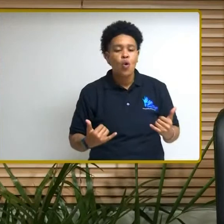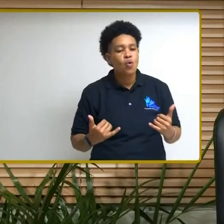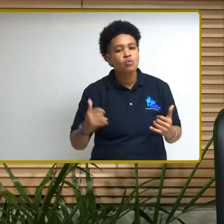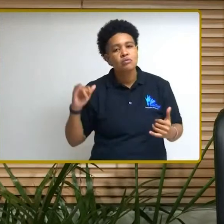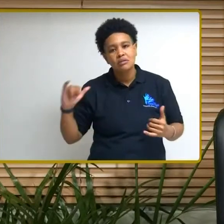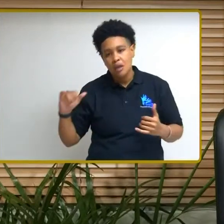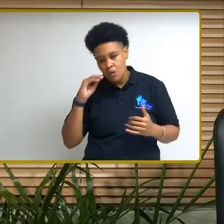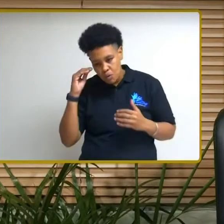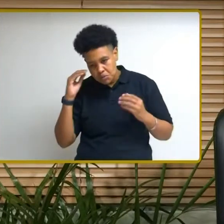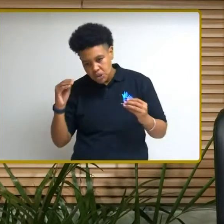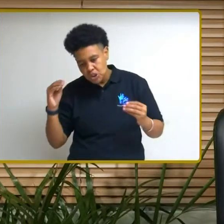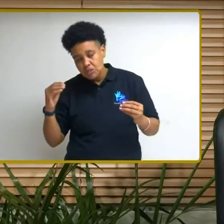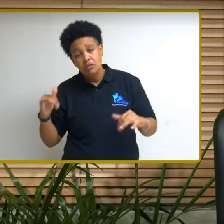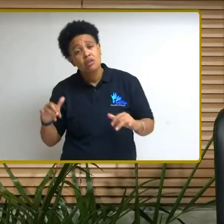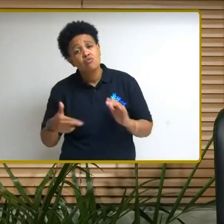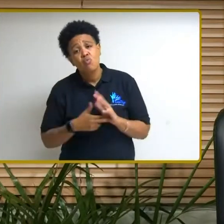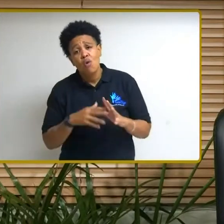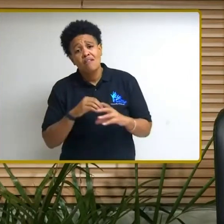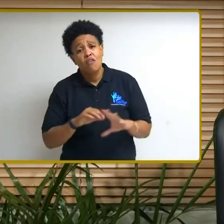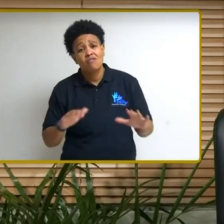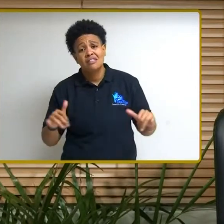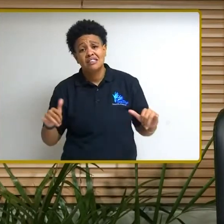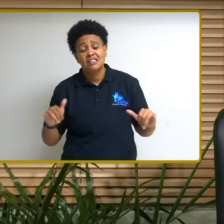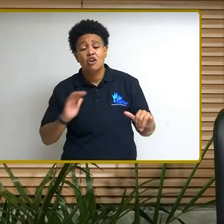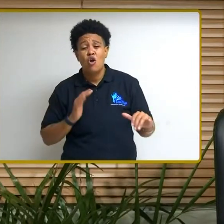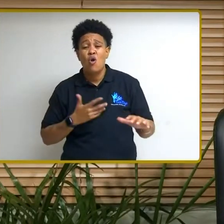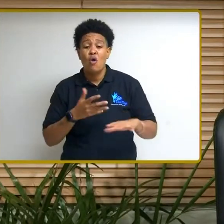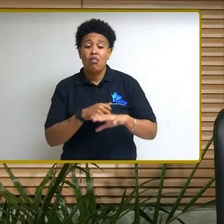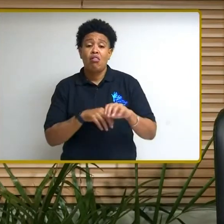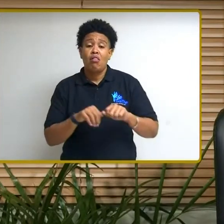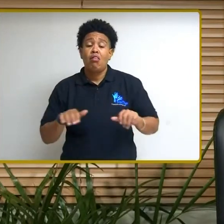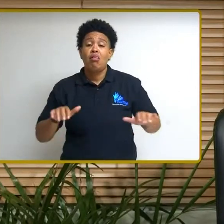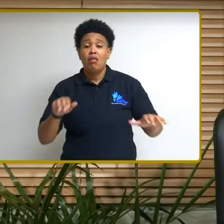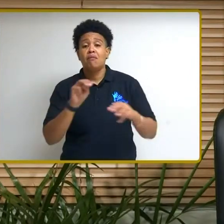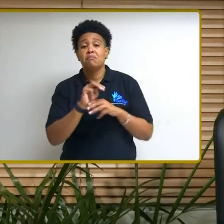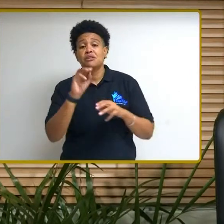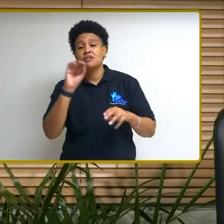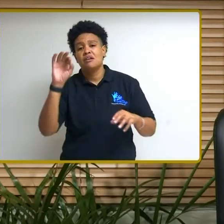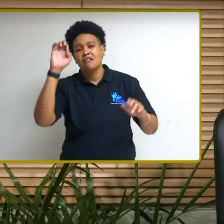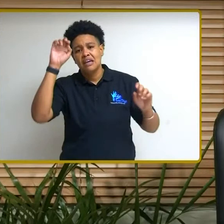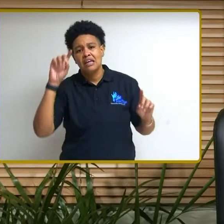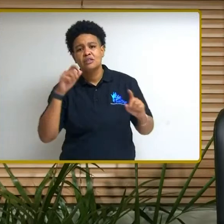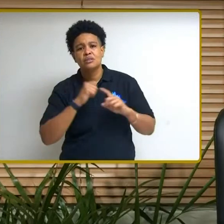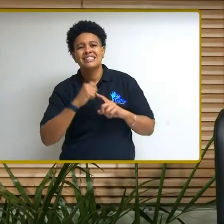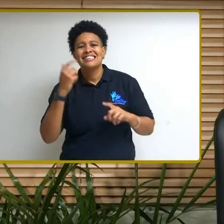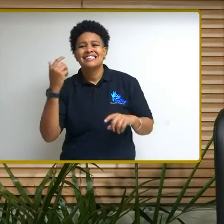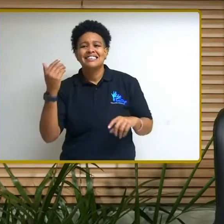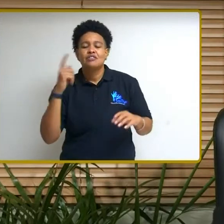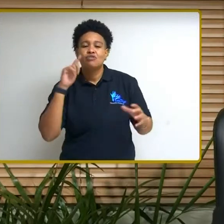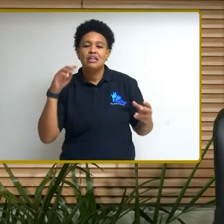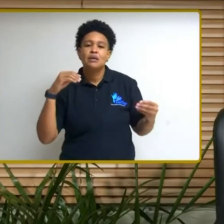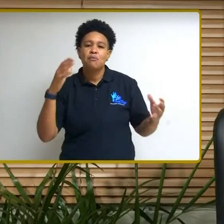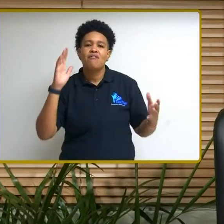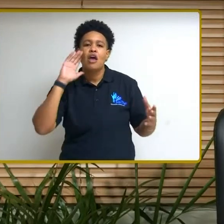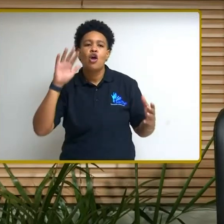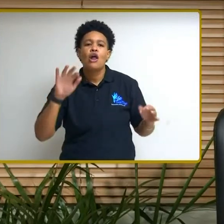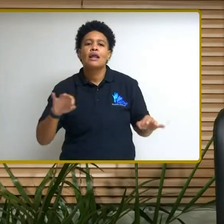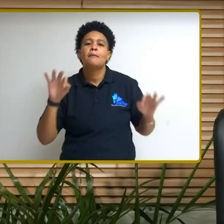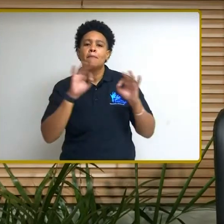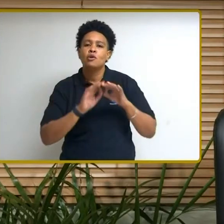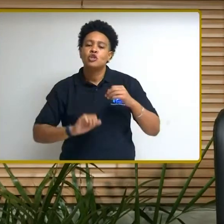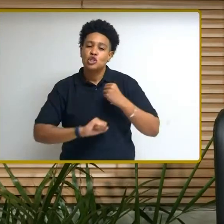remotely. And of course, our hardworking Minister of Education has been providing all the critical